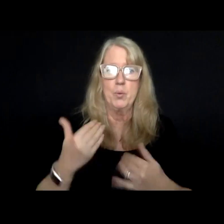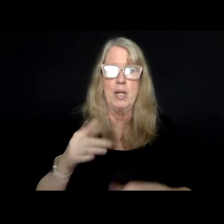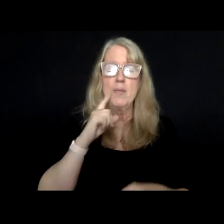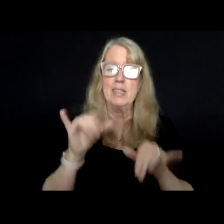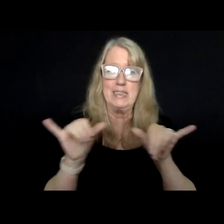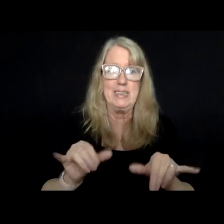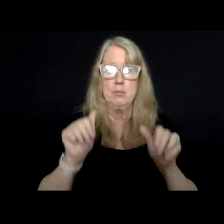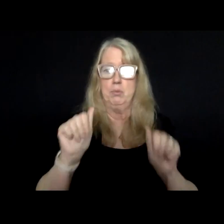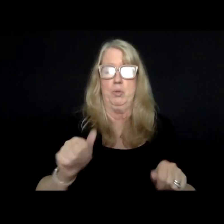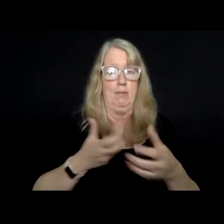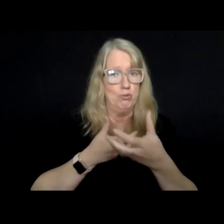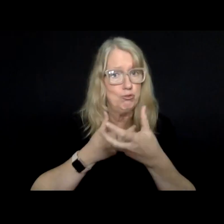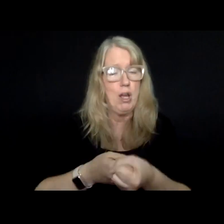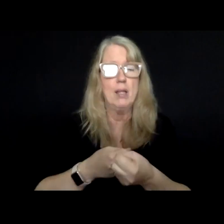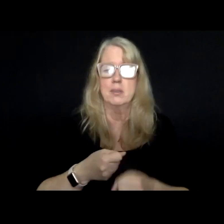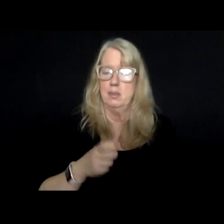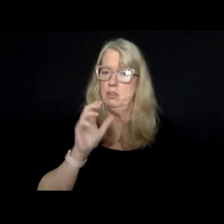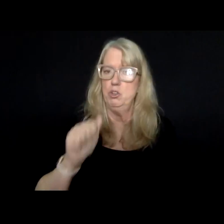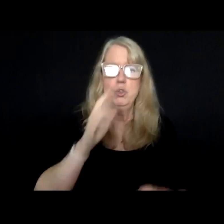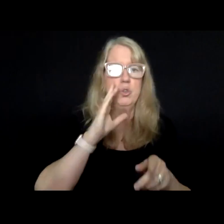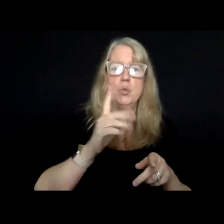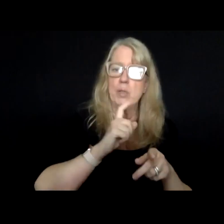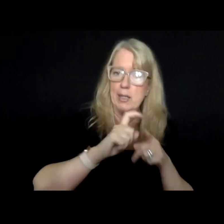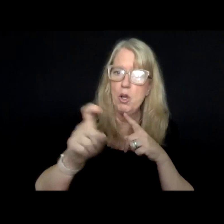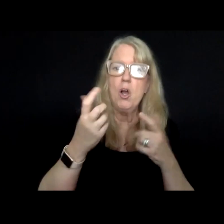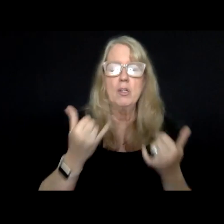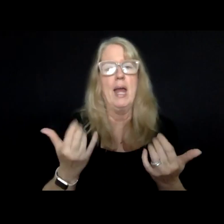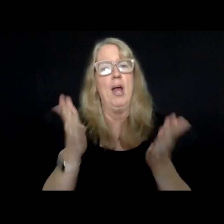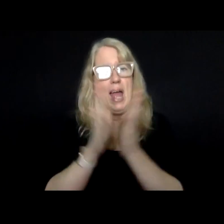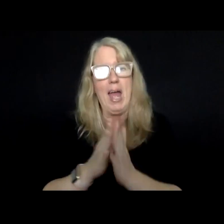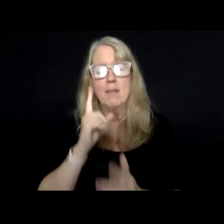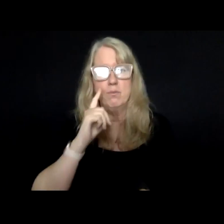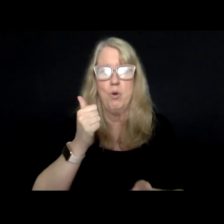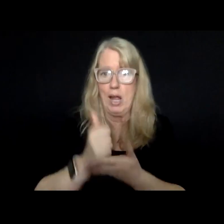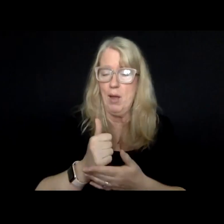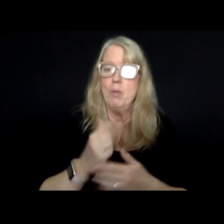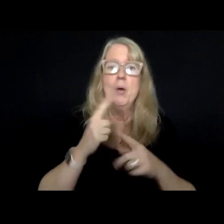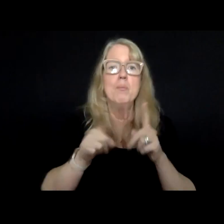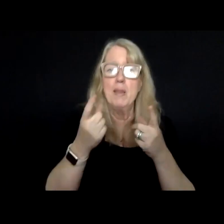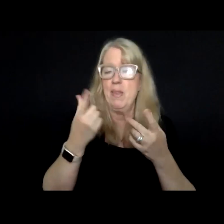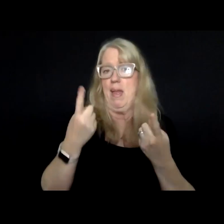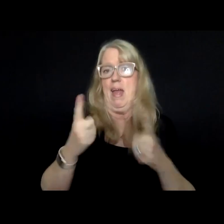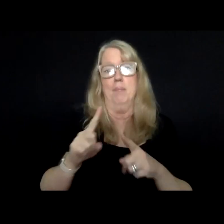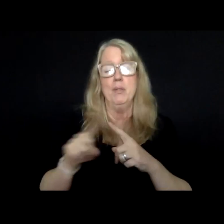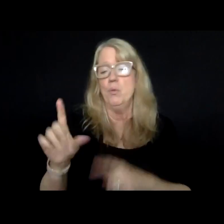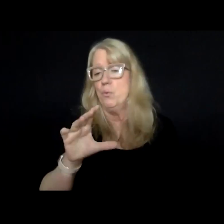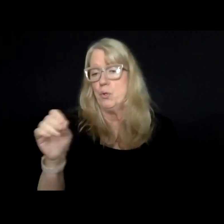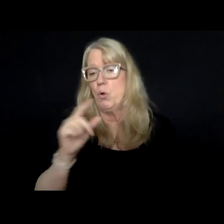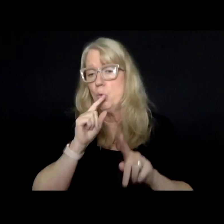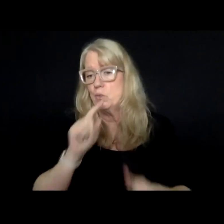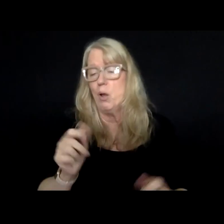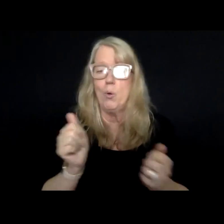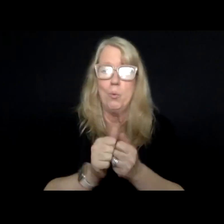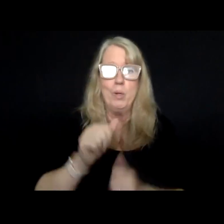can trust, and you can now just call in and ask for help. But that was done through a co-responder model along with fire